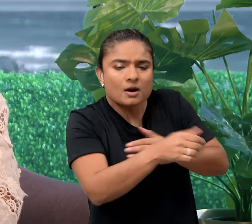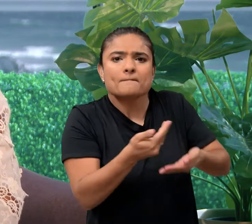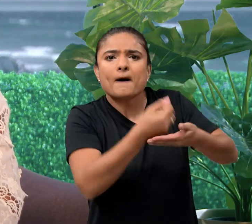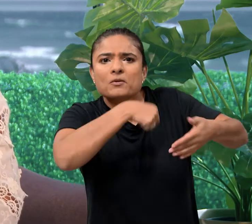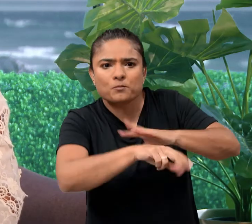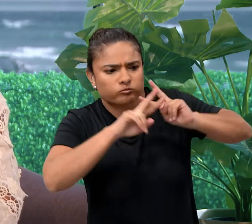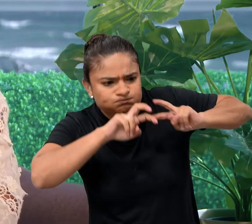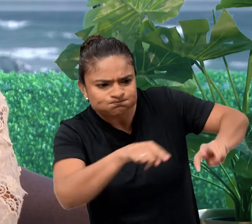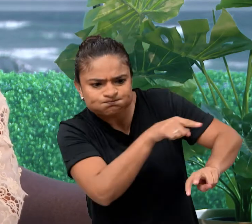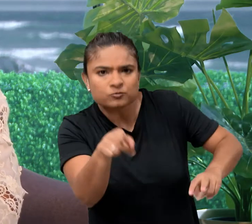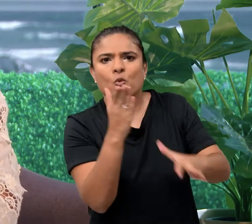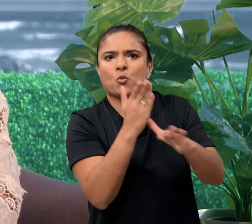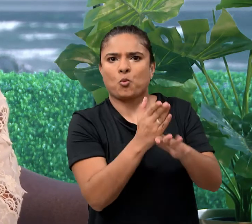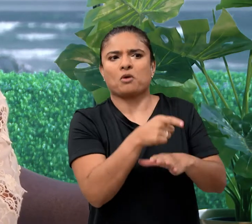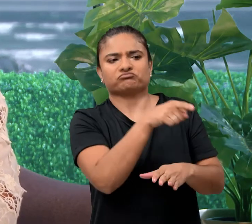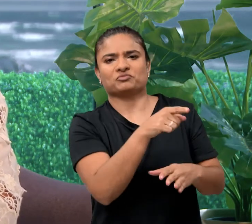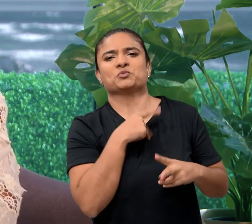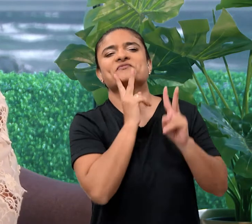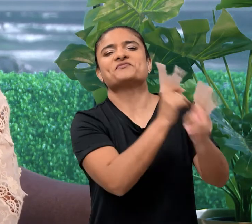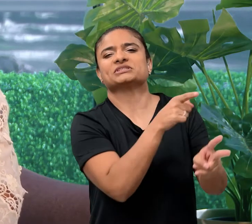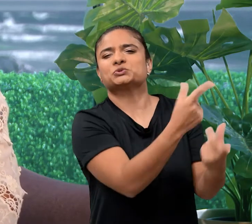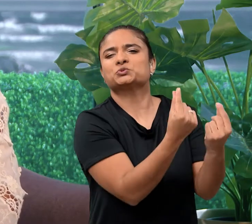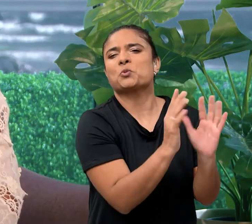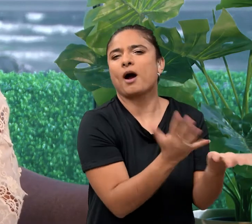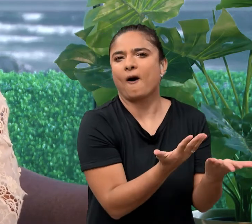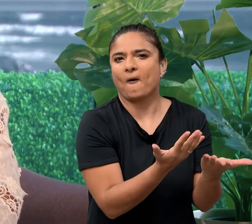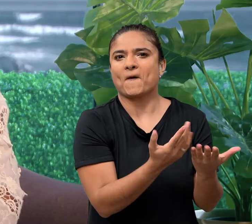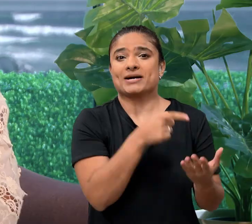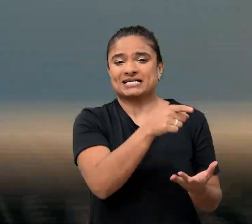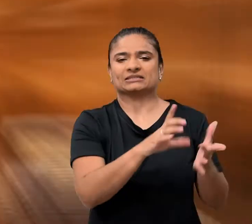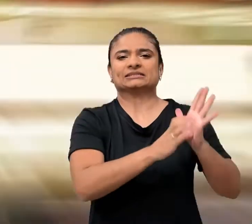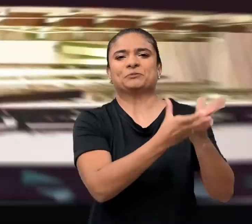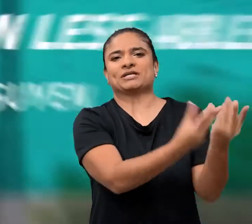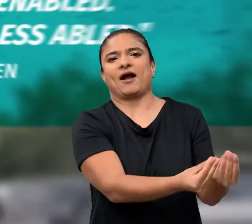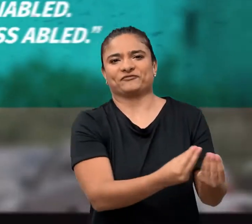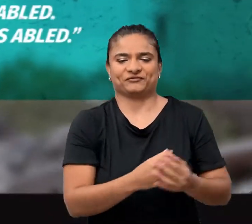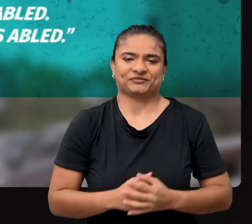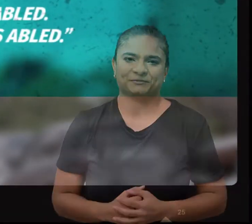his life experience as a medical specialist continued after acquiring his disability.